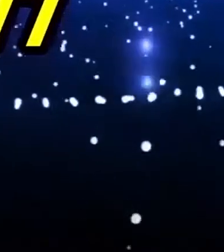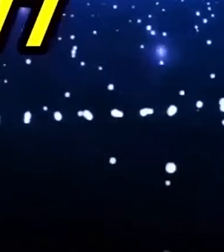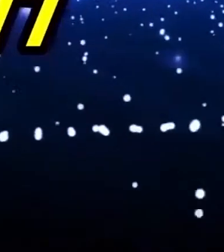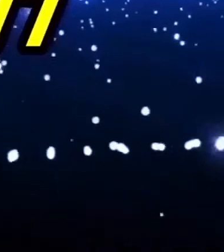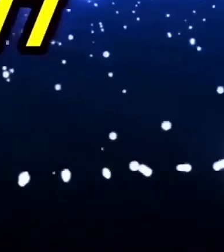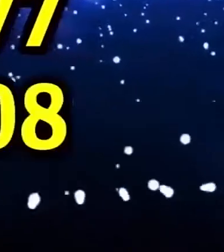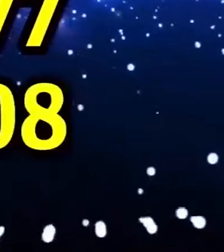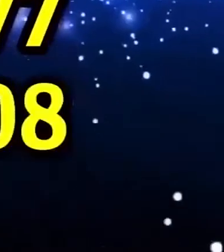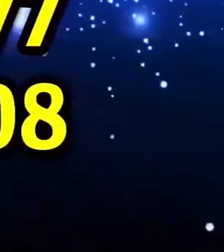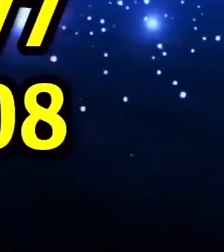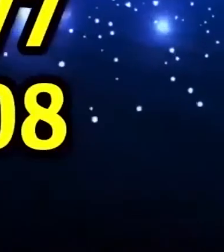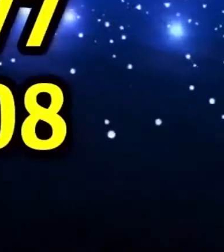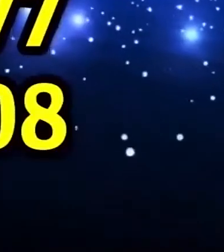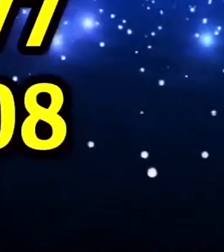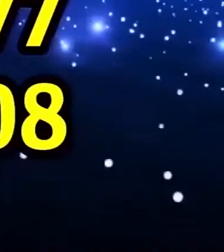+233 209 555 777 or